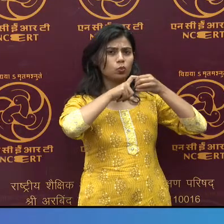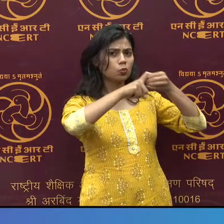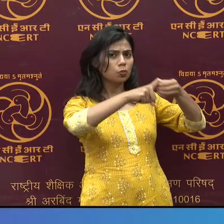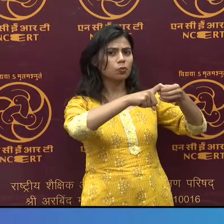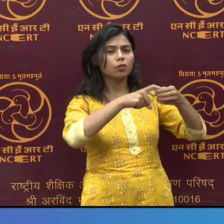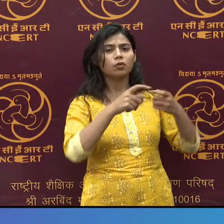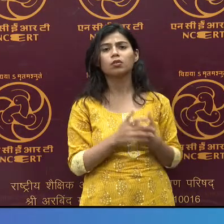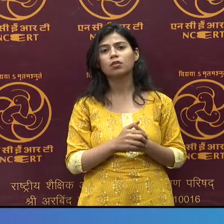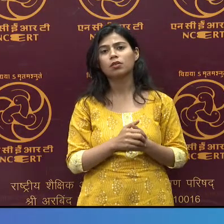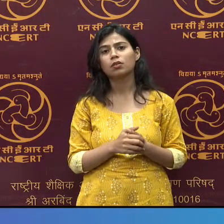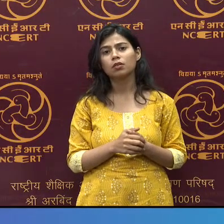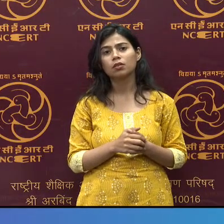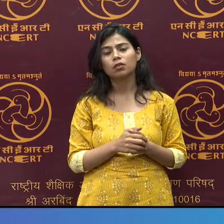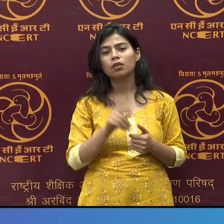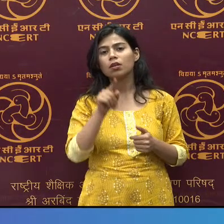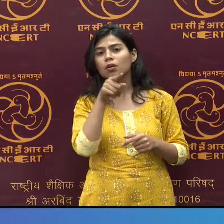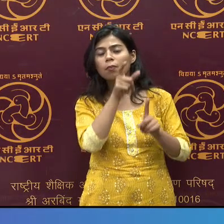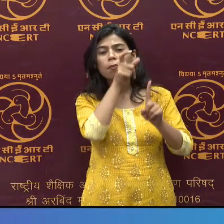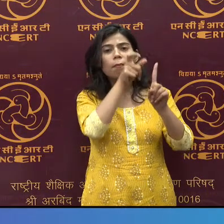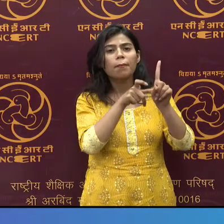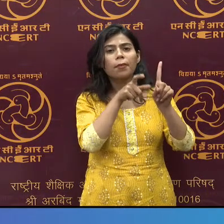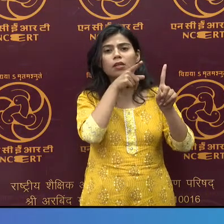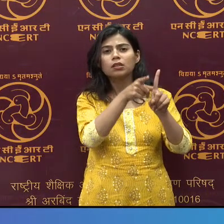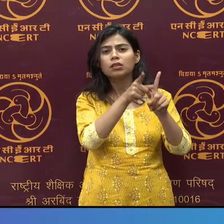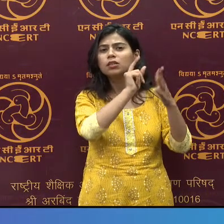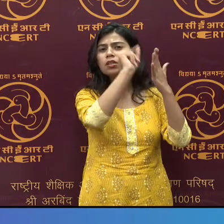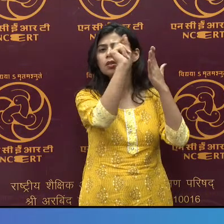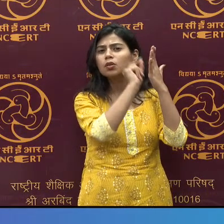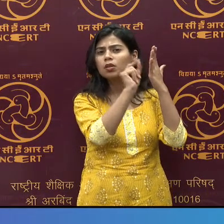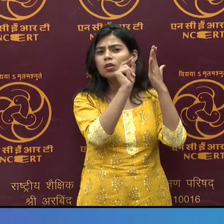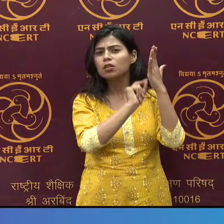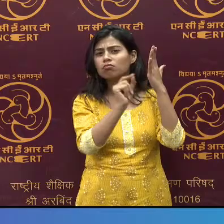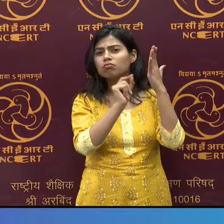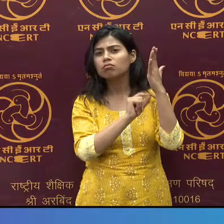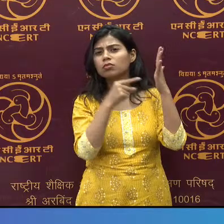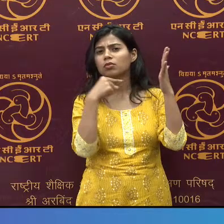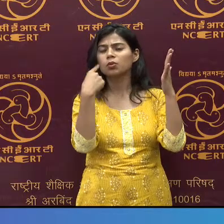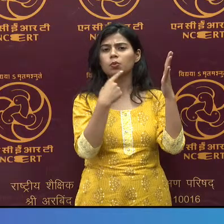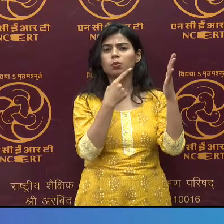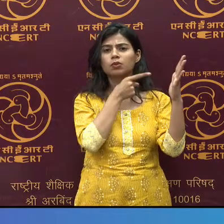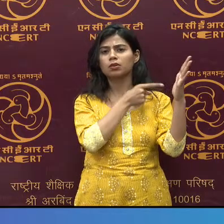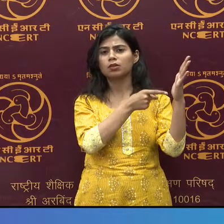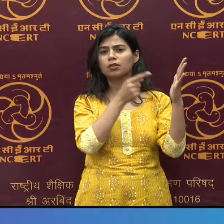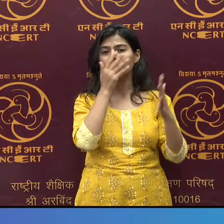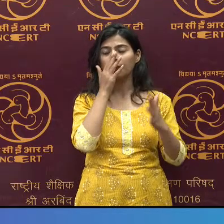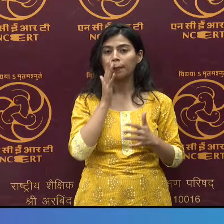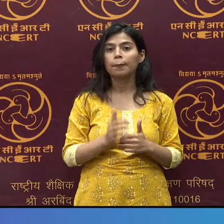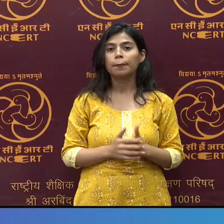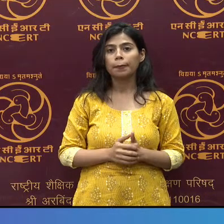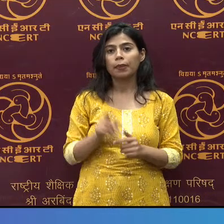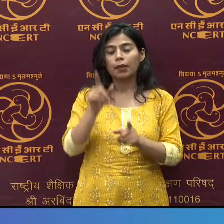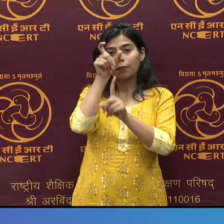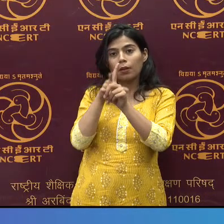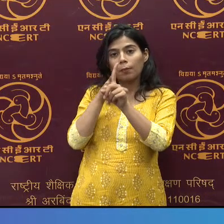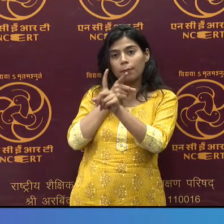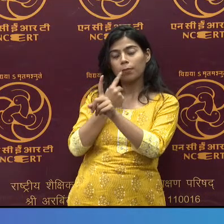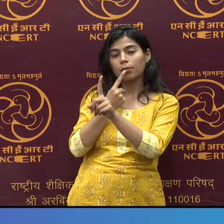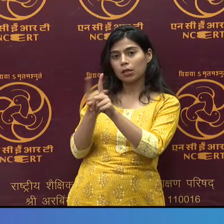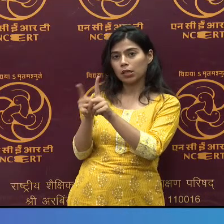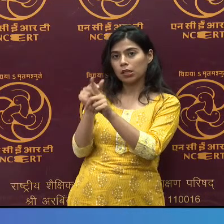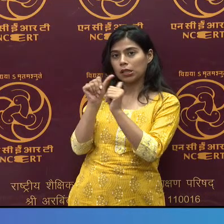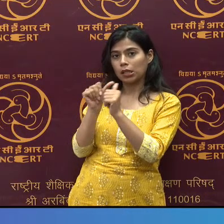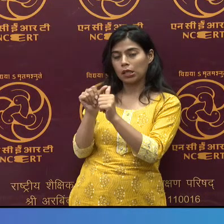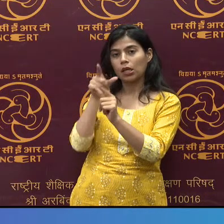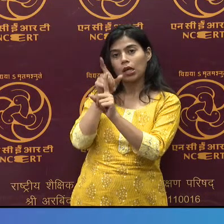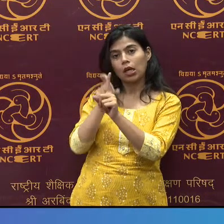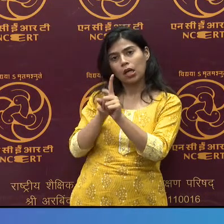should be the person in which the articles are written in general? See, in terms of person, usually the